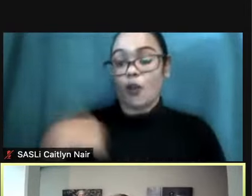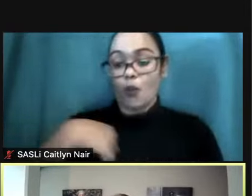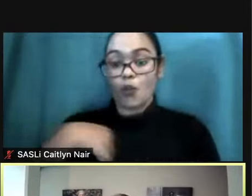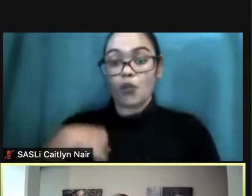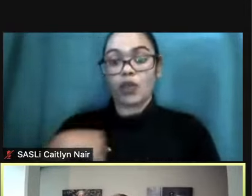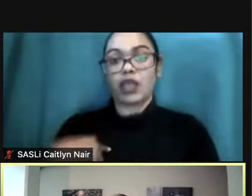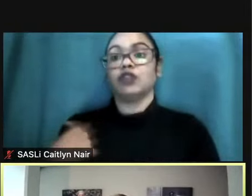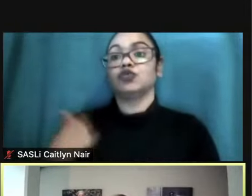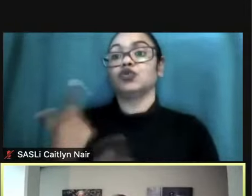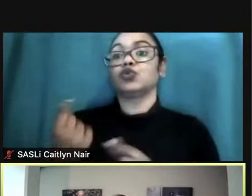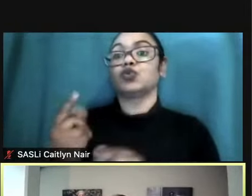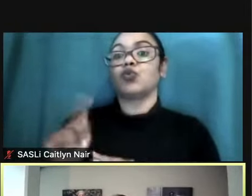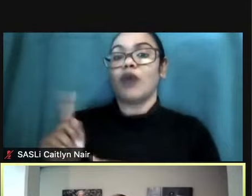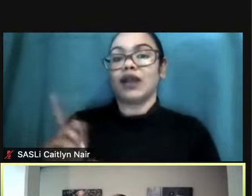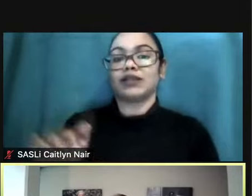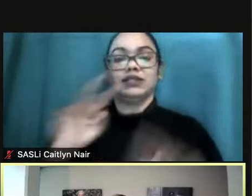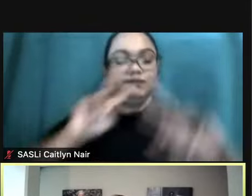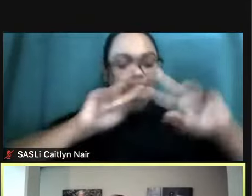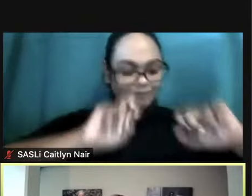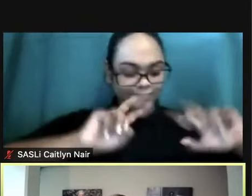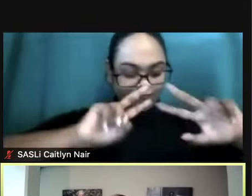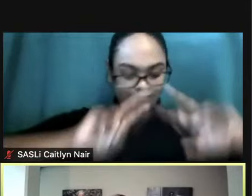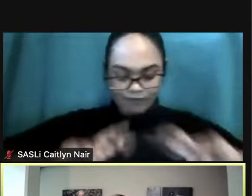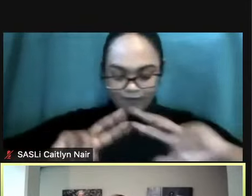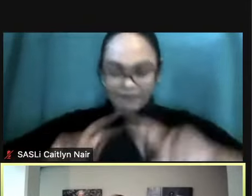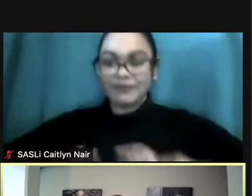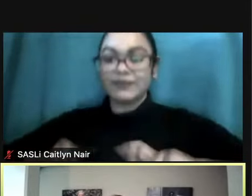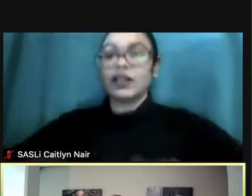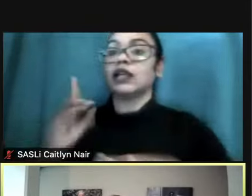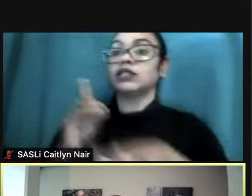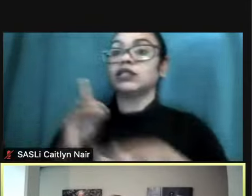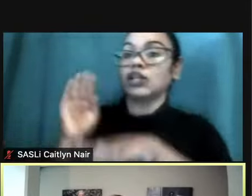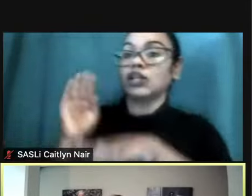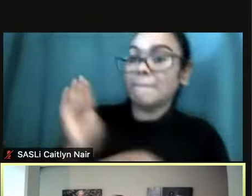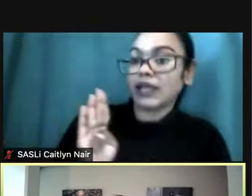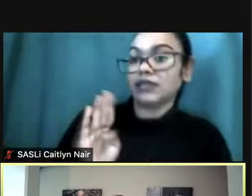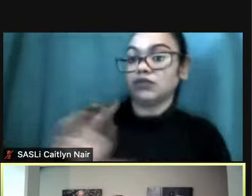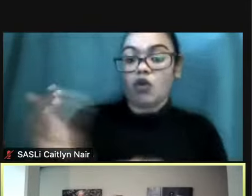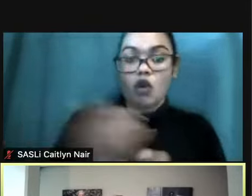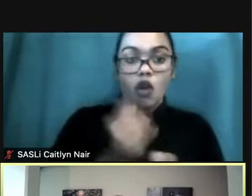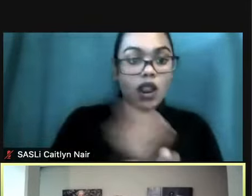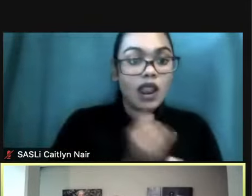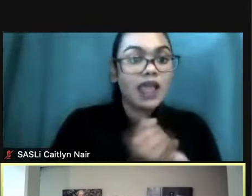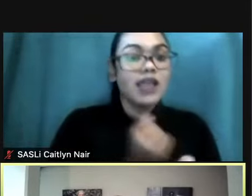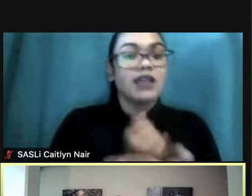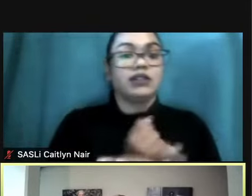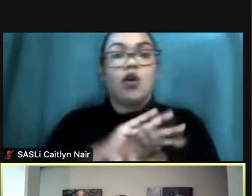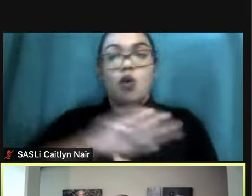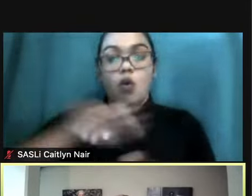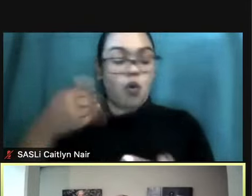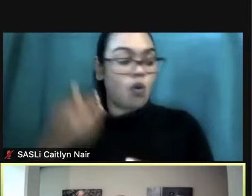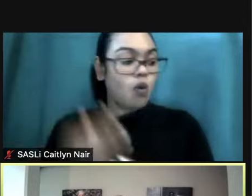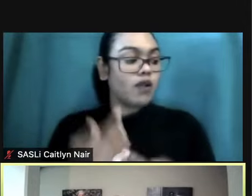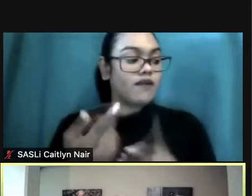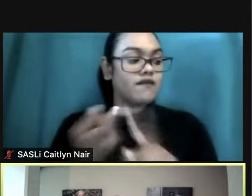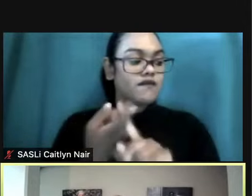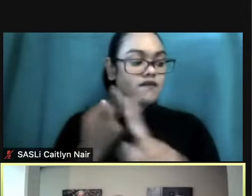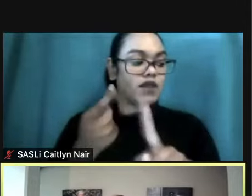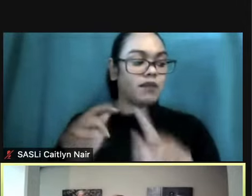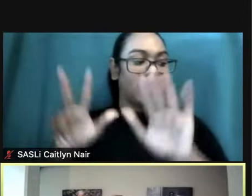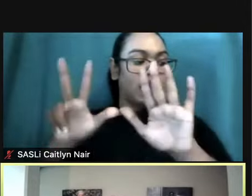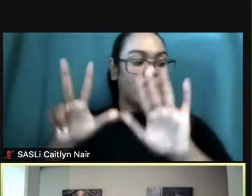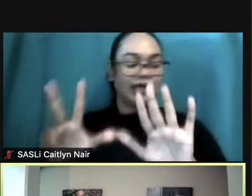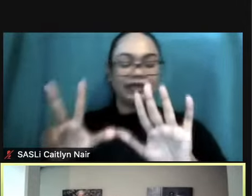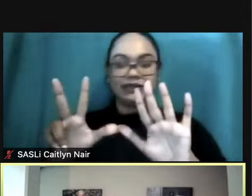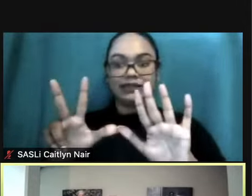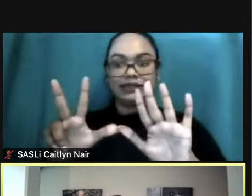doing the detailed analysis of data. More genomes were produced from 8 to 100, and it's going to